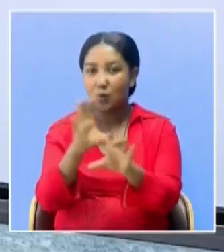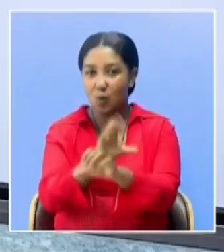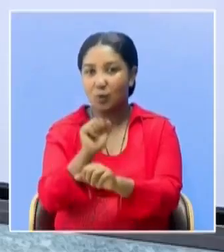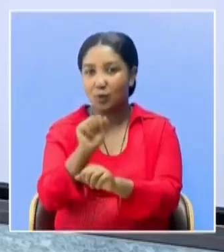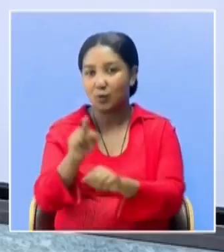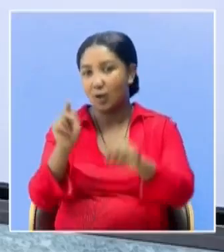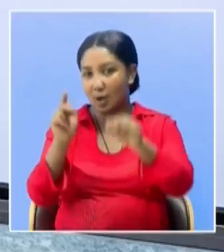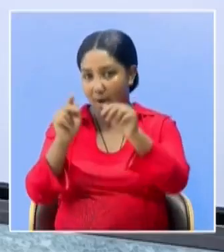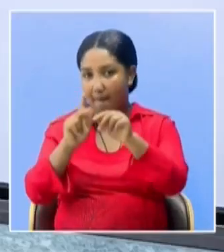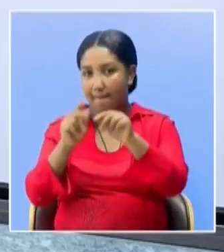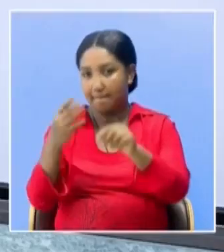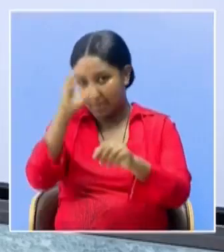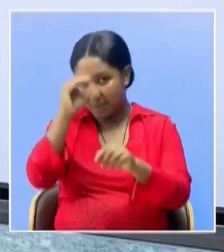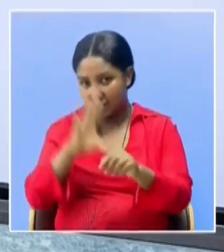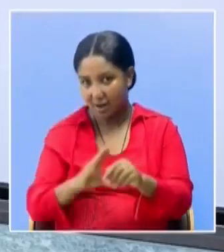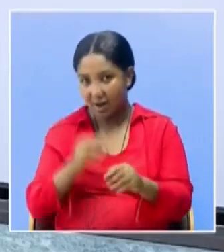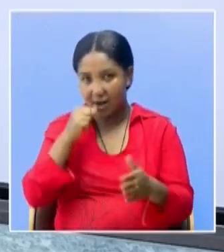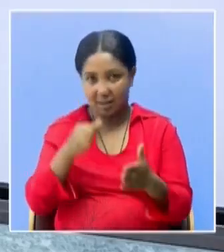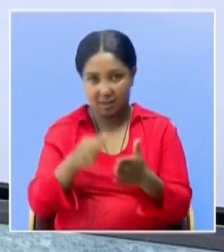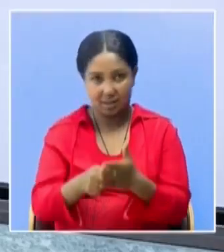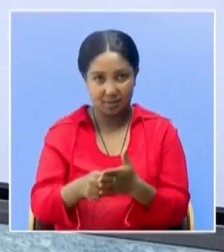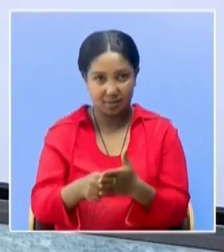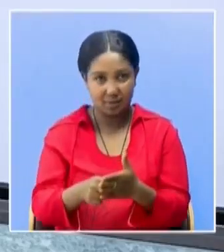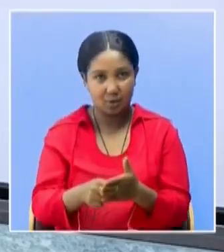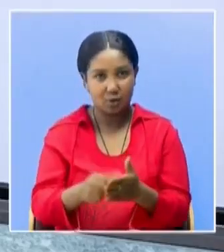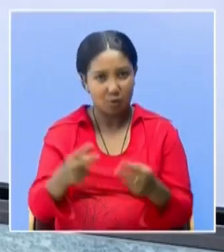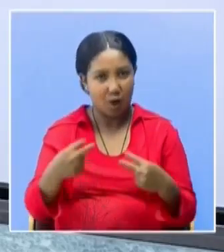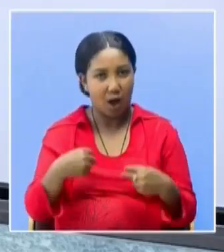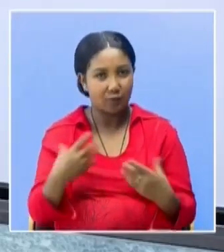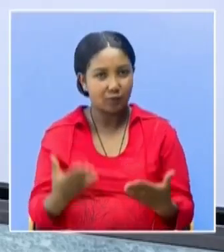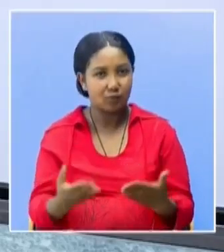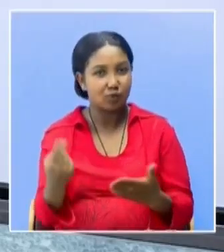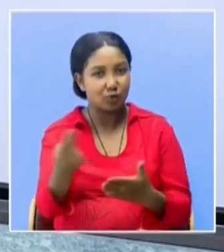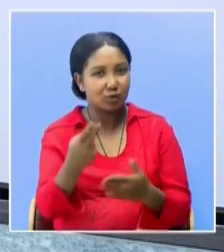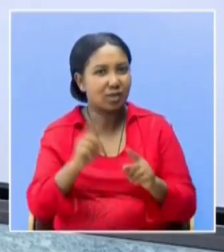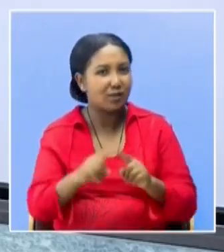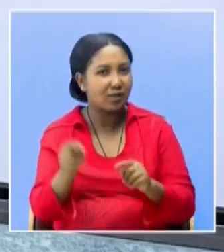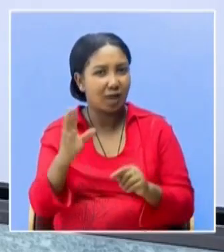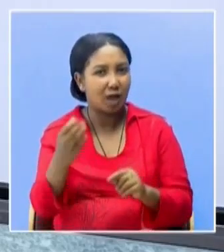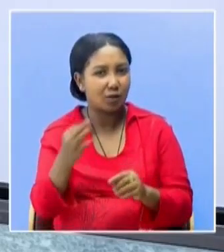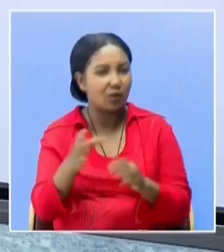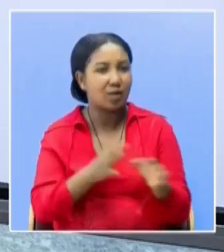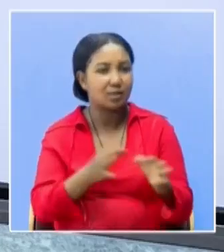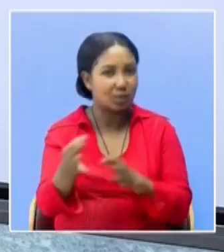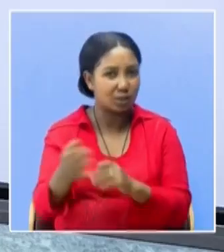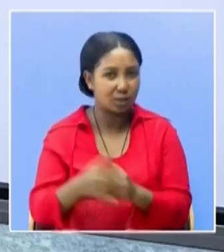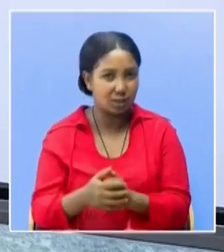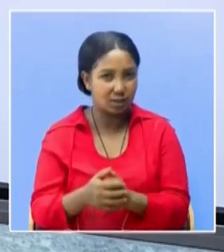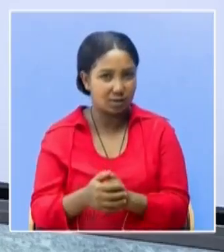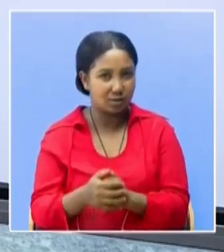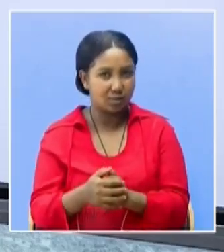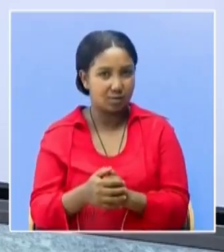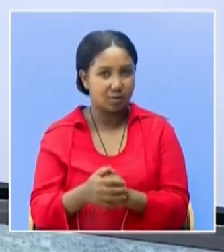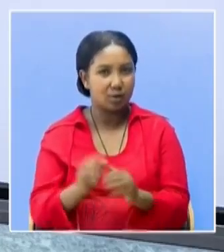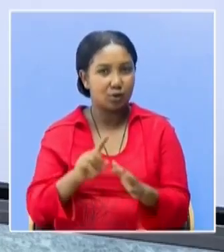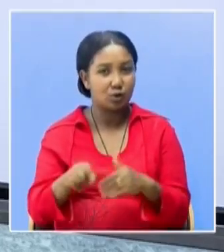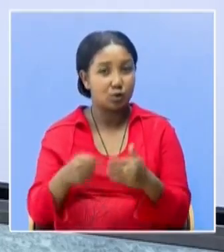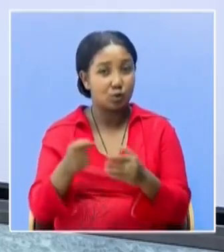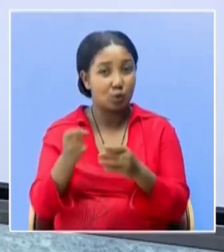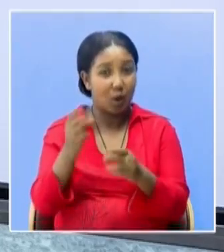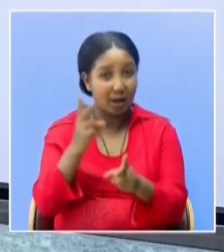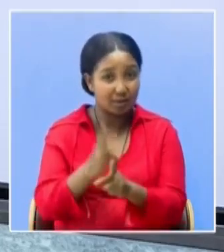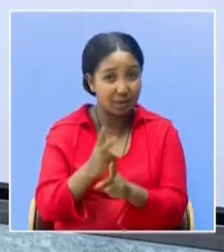your personal letter. Yeah, just you have to use different kinds of expressions. Yeah, so as to